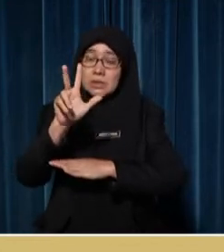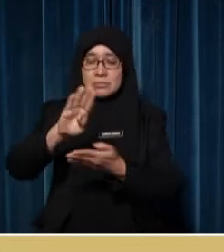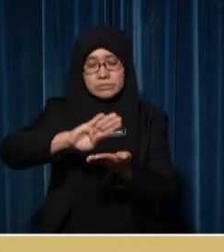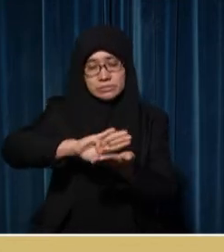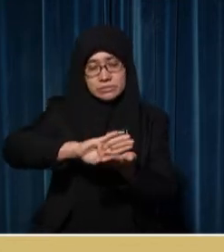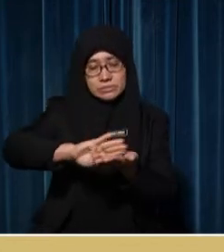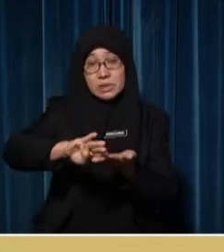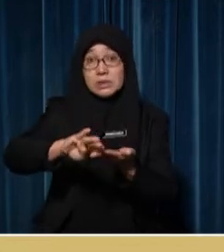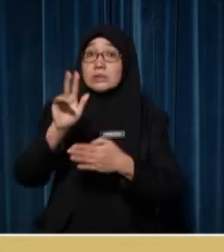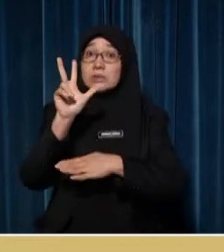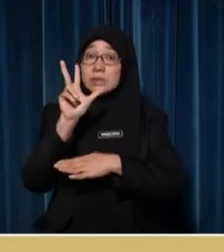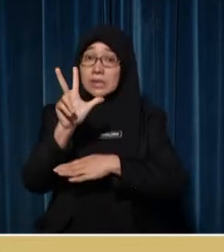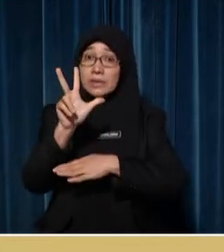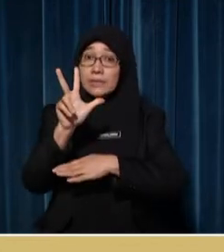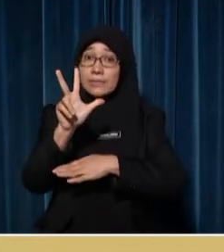minus 3,